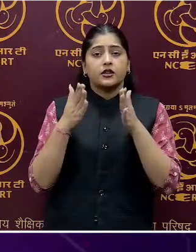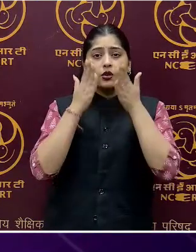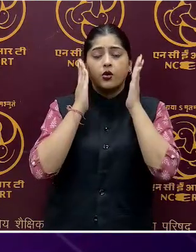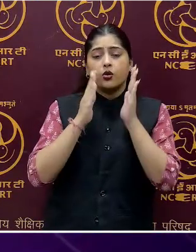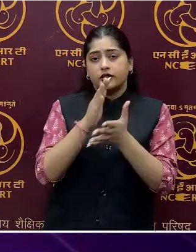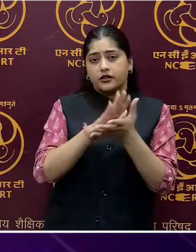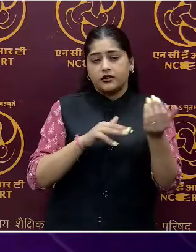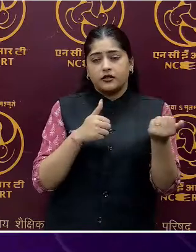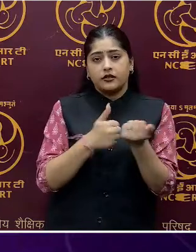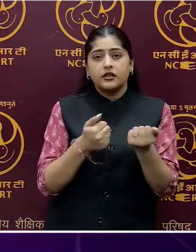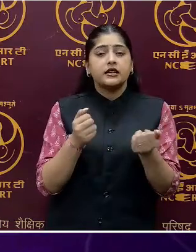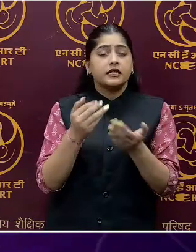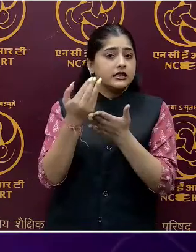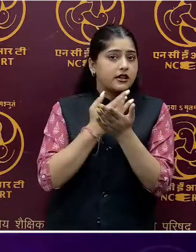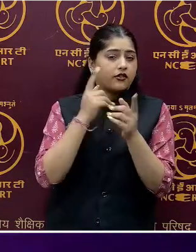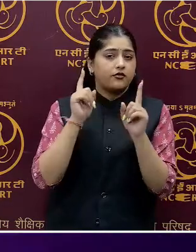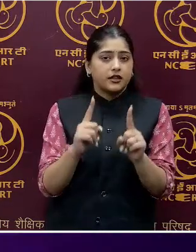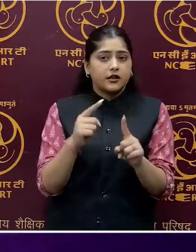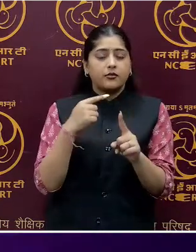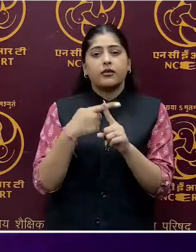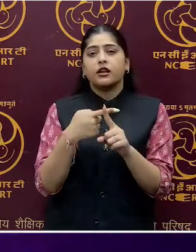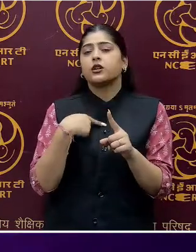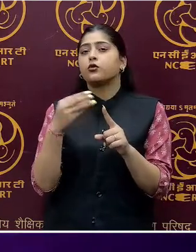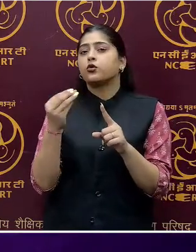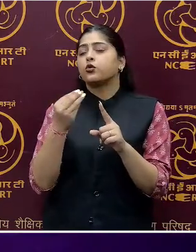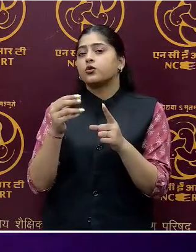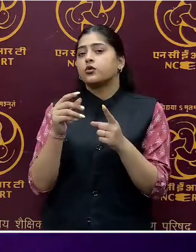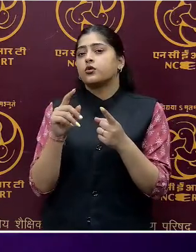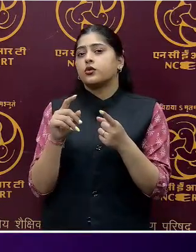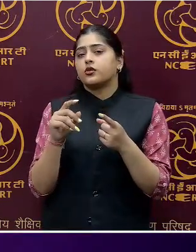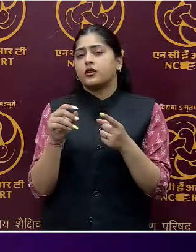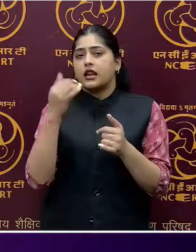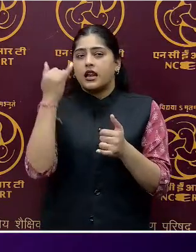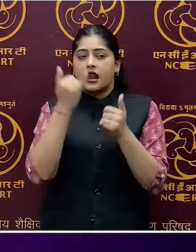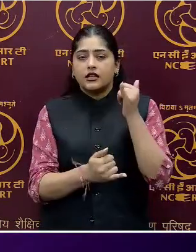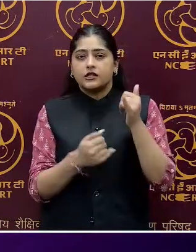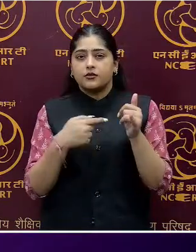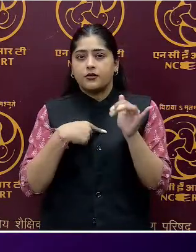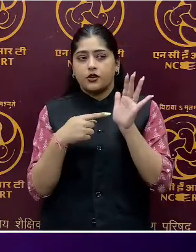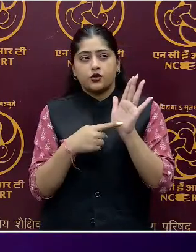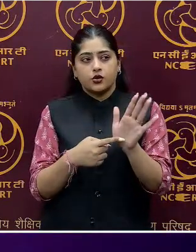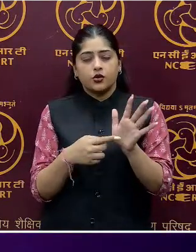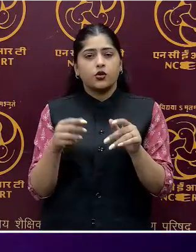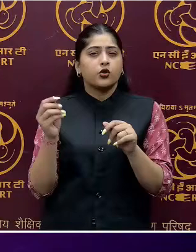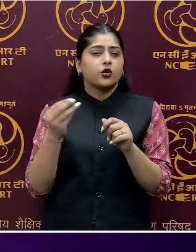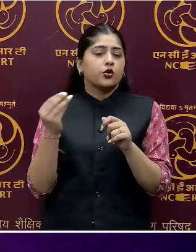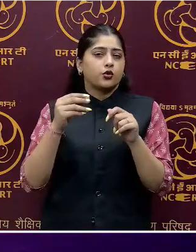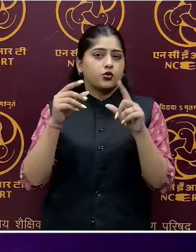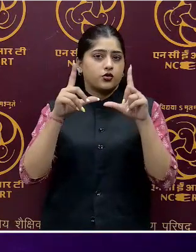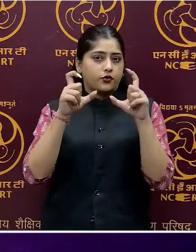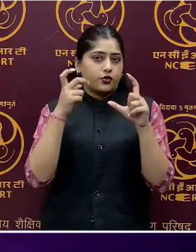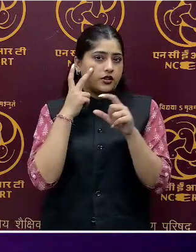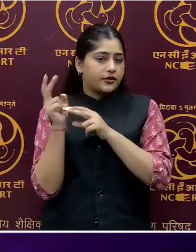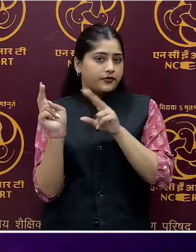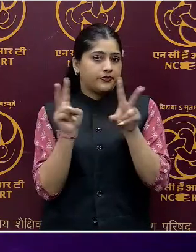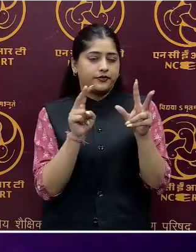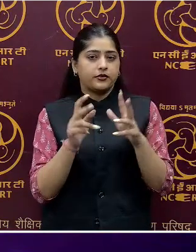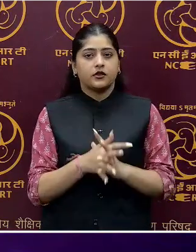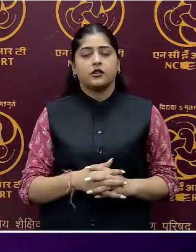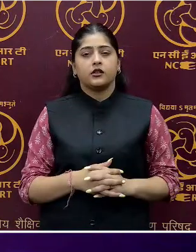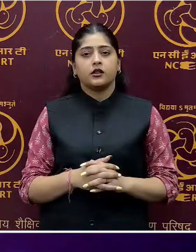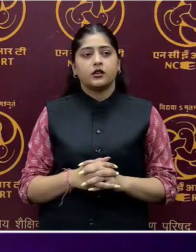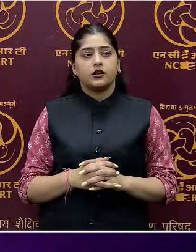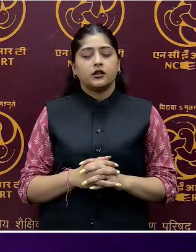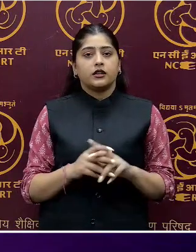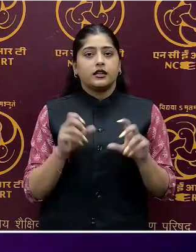not just play Holi but also do a little assignment. So Yes. you have got this last slide where there's a little project work for the yes, learners. and as you have done